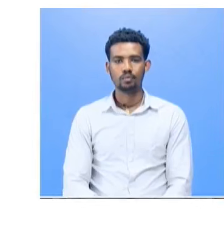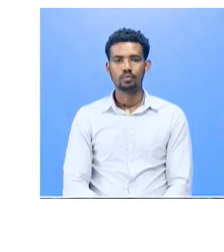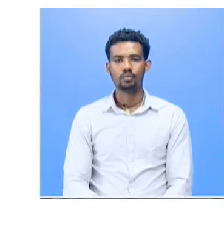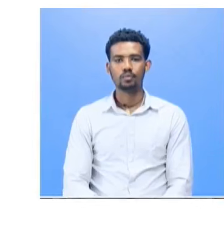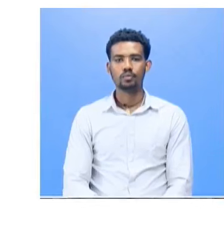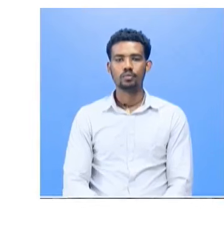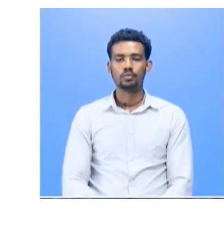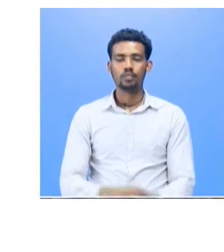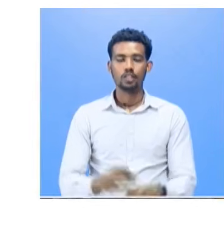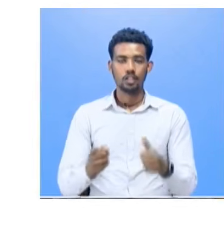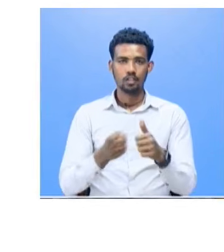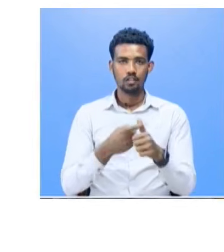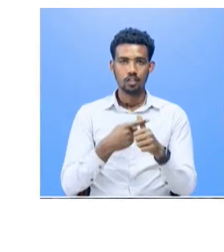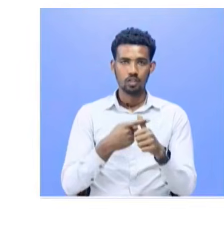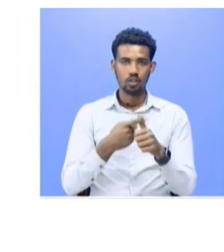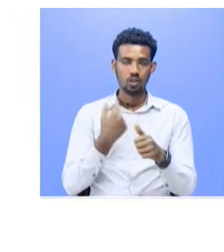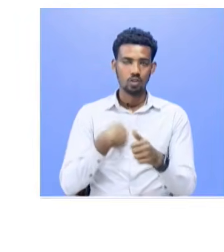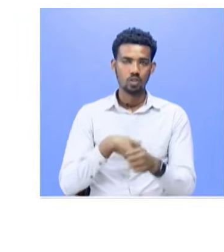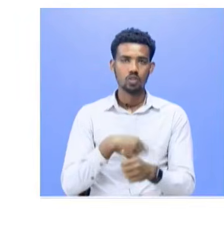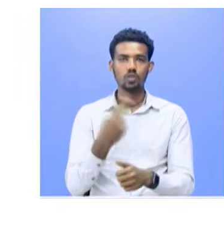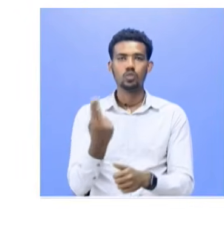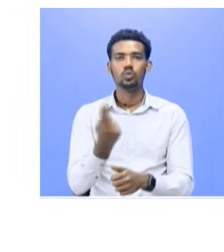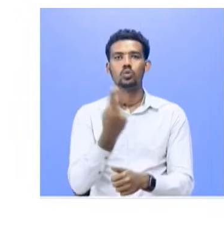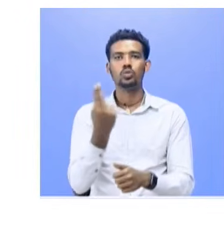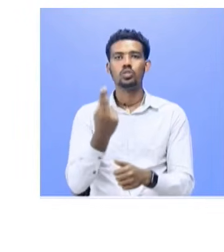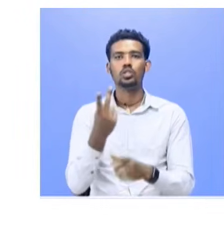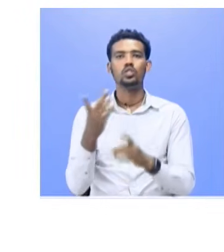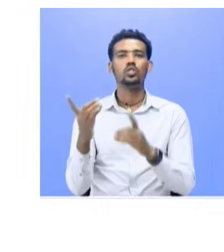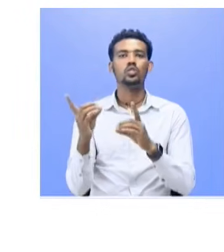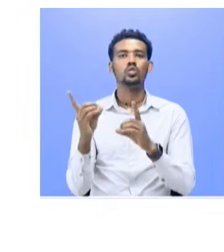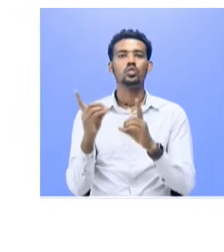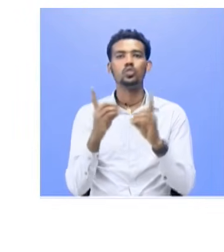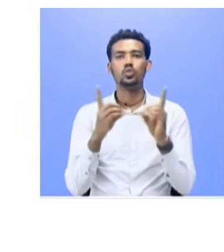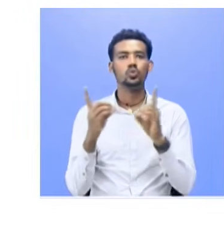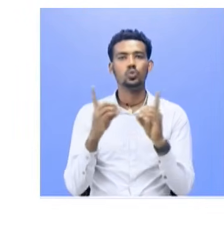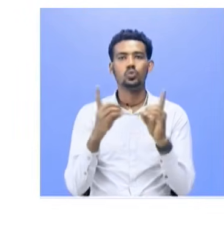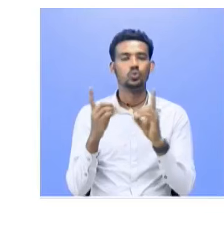Here it is. The first one, let us use do. Do